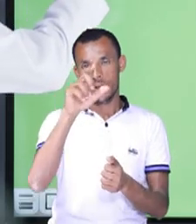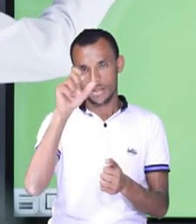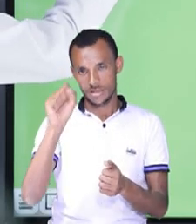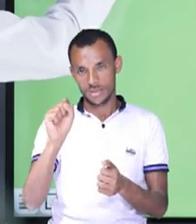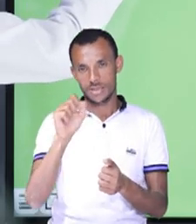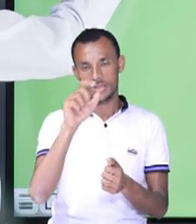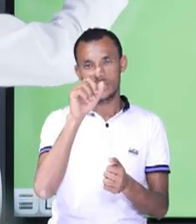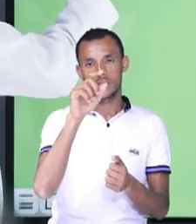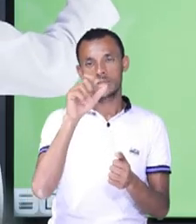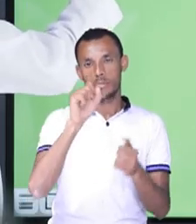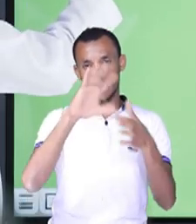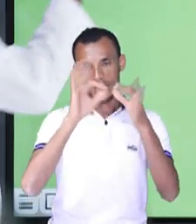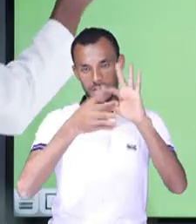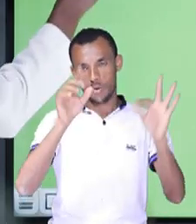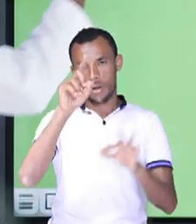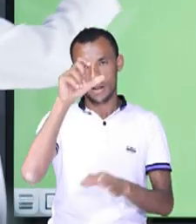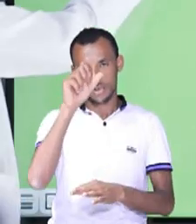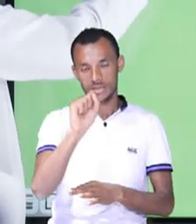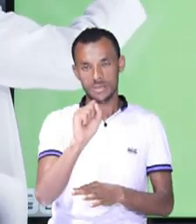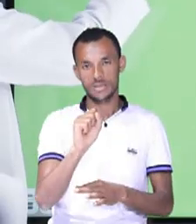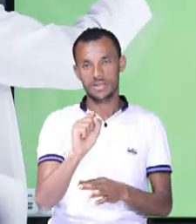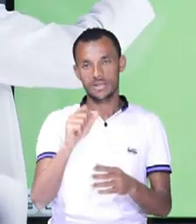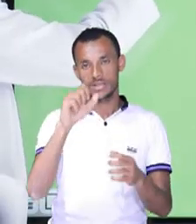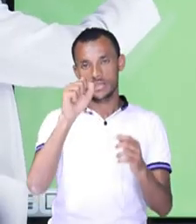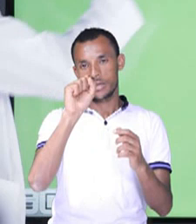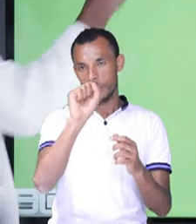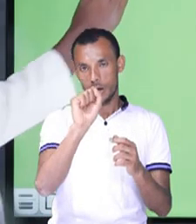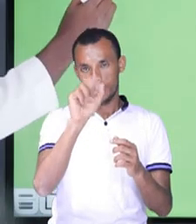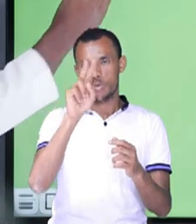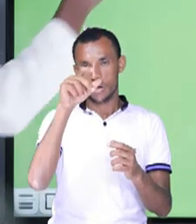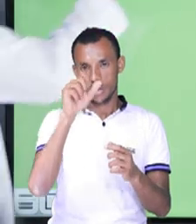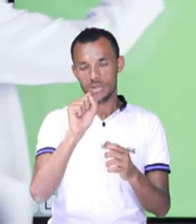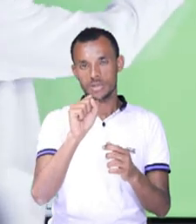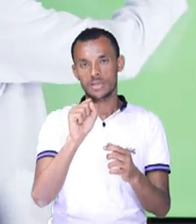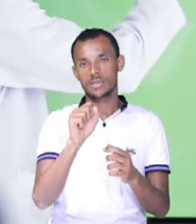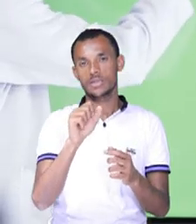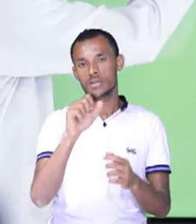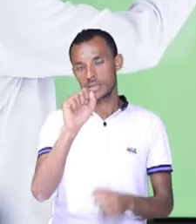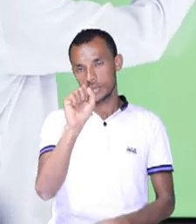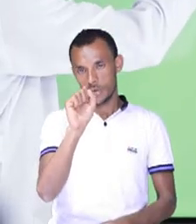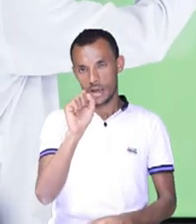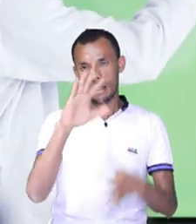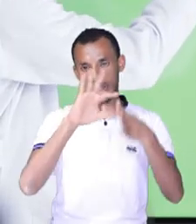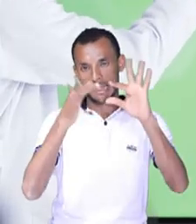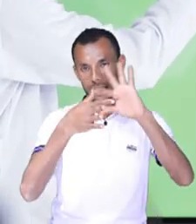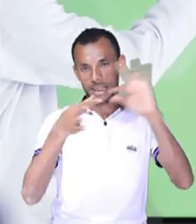1s, sigma star 1s, sigma 2s, sigma